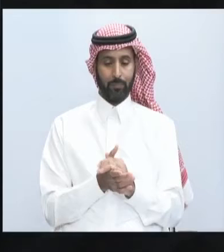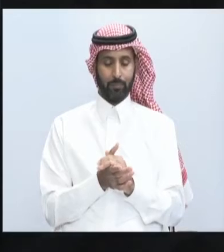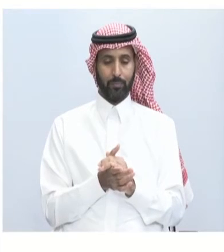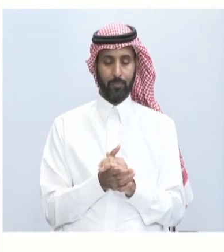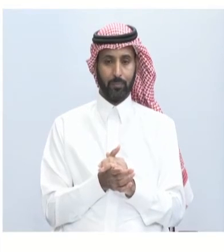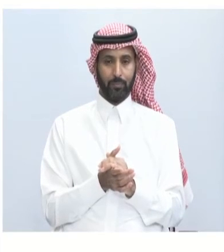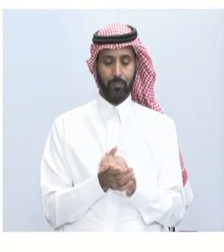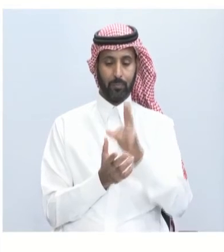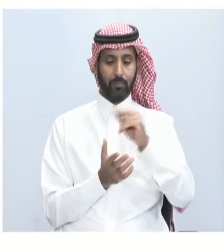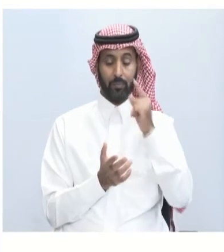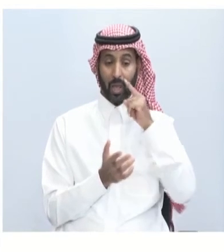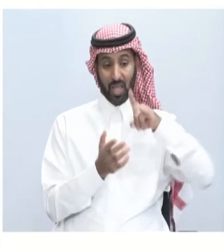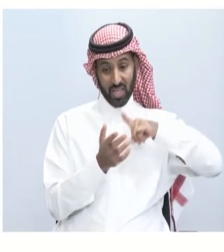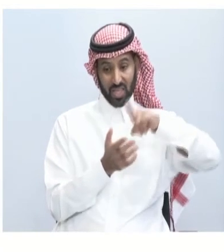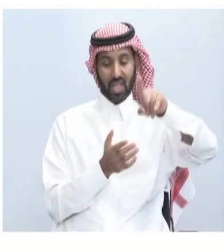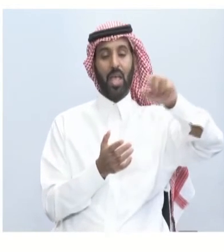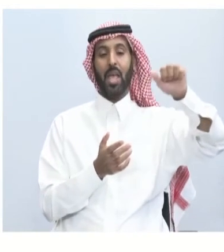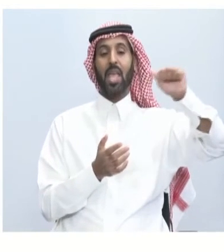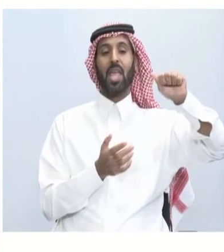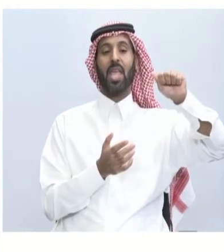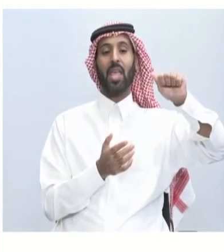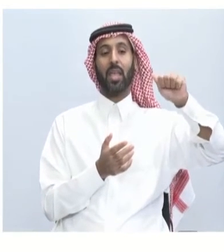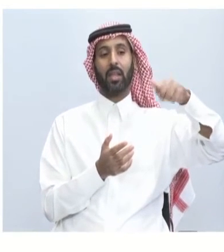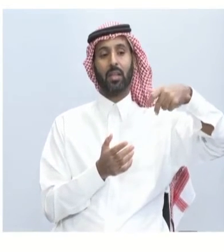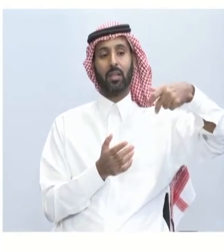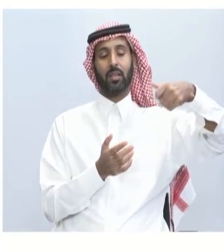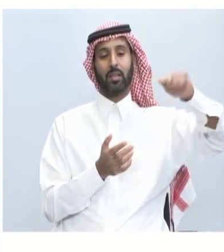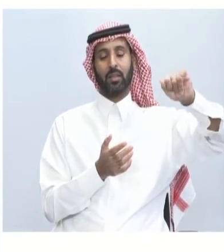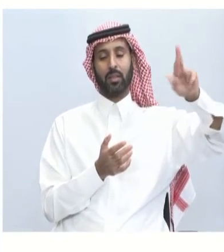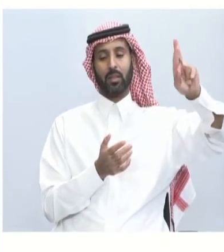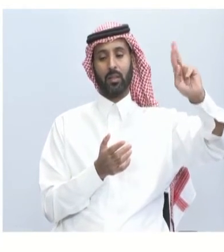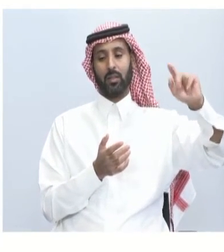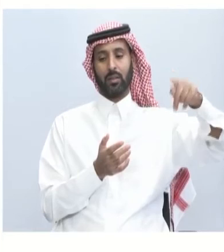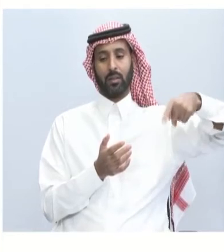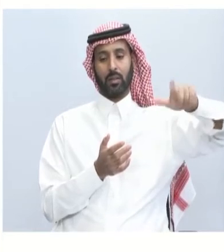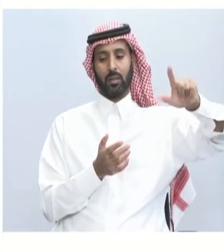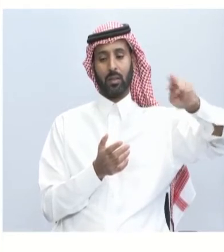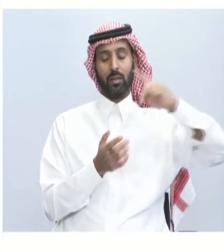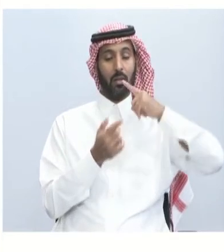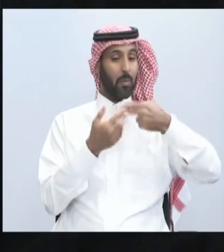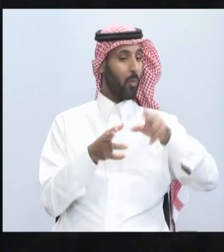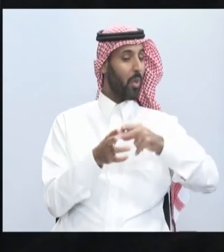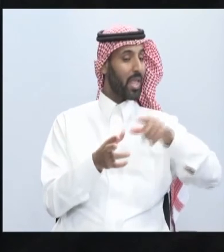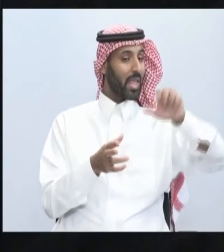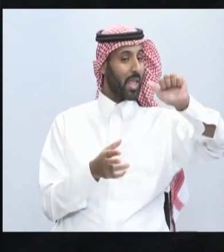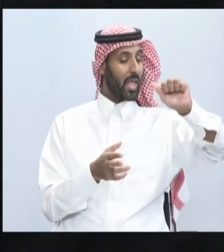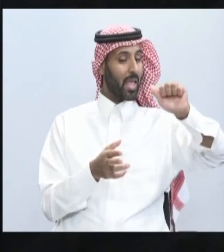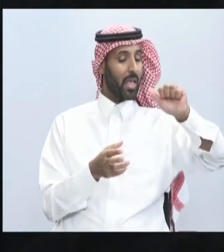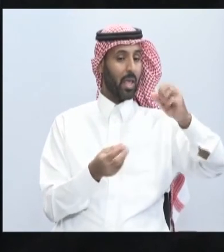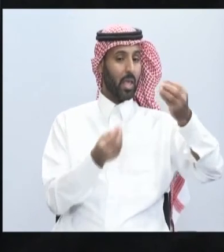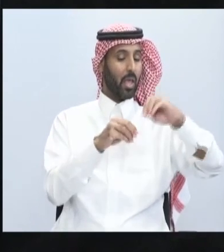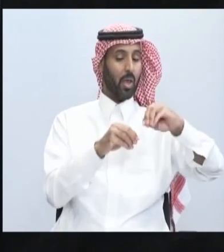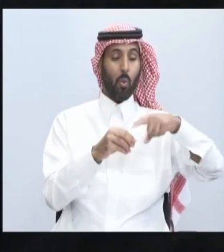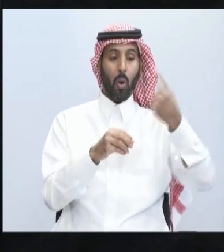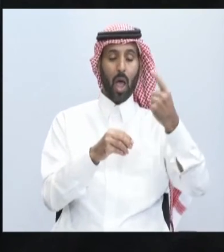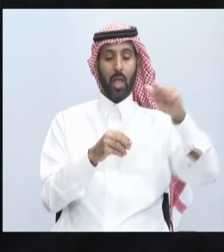Like, for example, an airplane or an English class. So these are examples on when